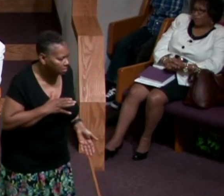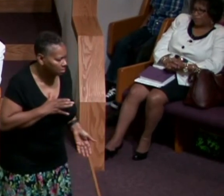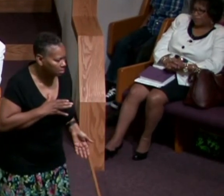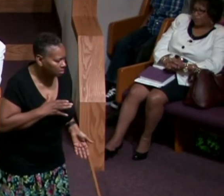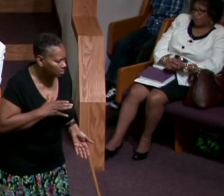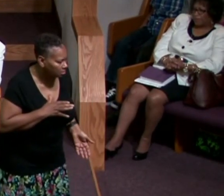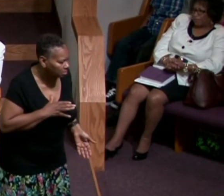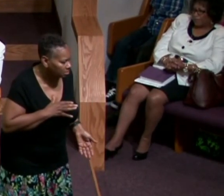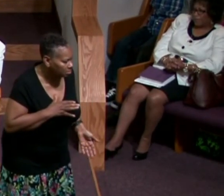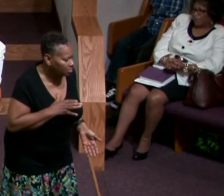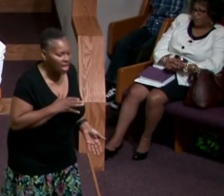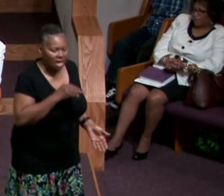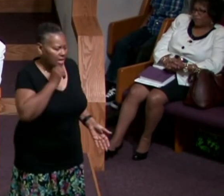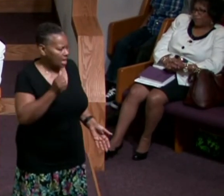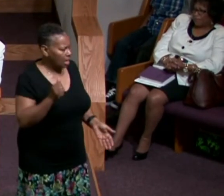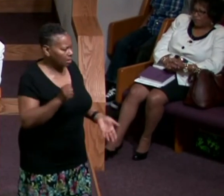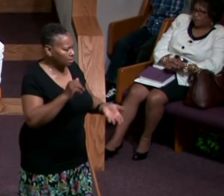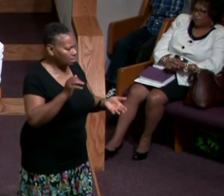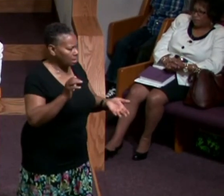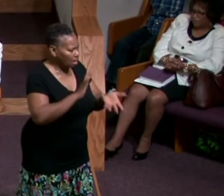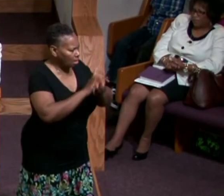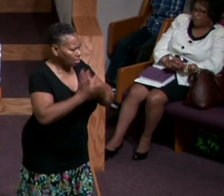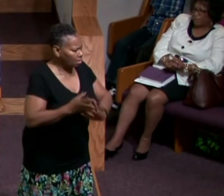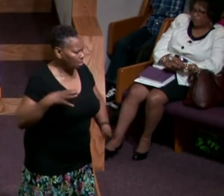Pimping is easy. You ain't doing nothing.